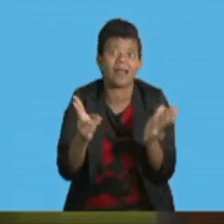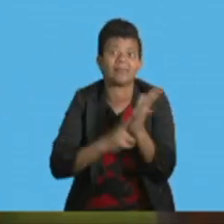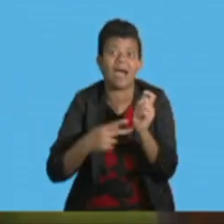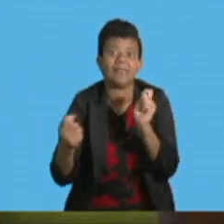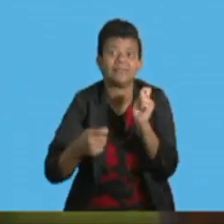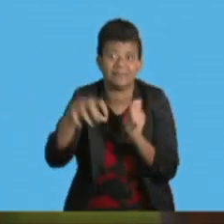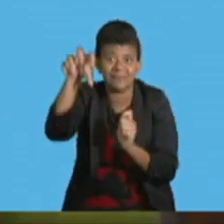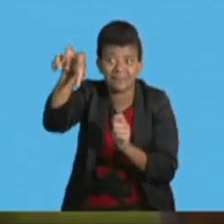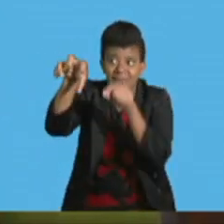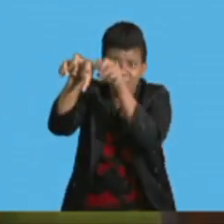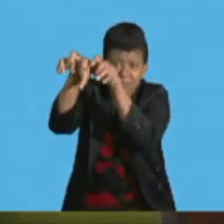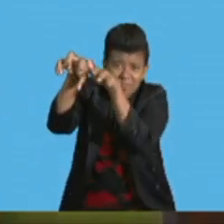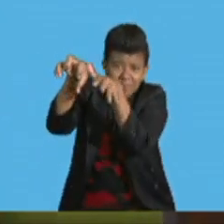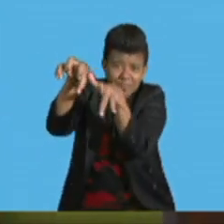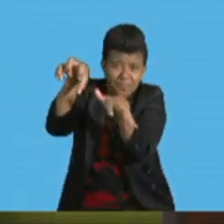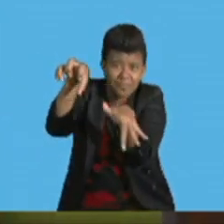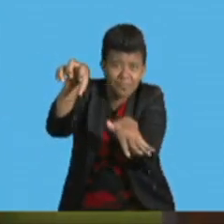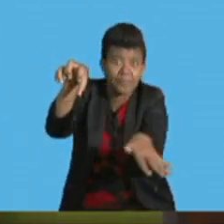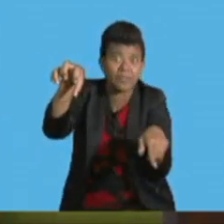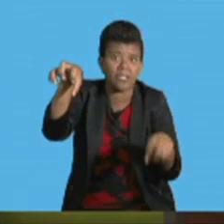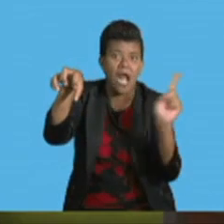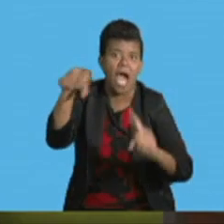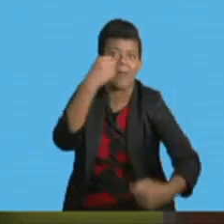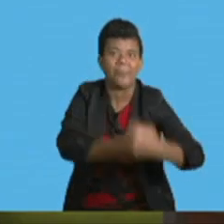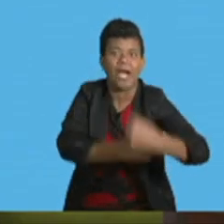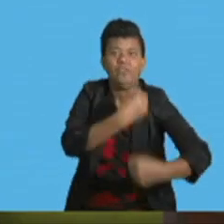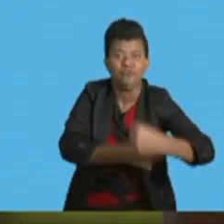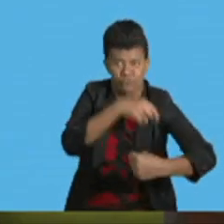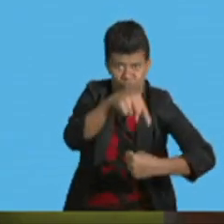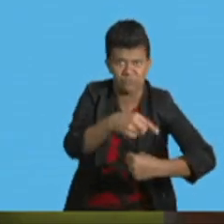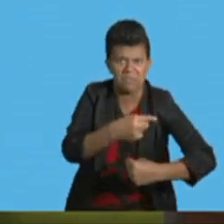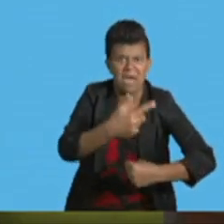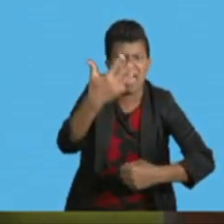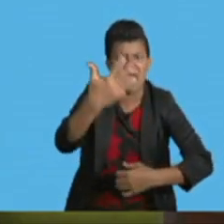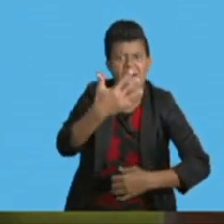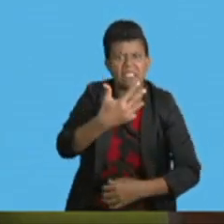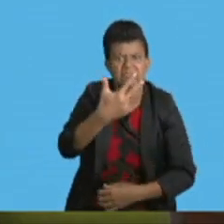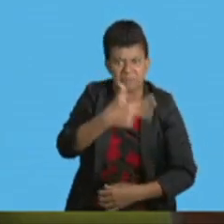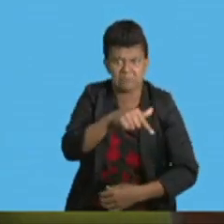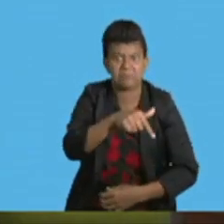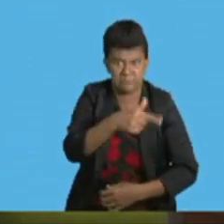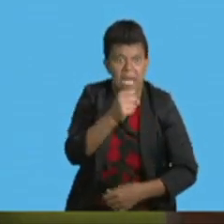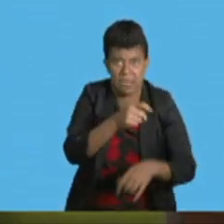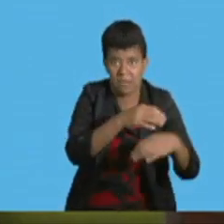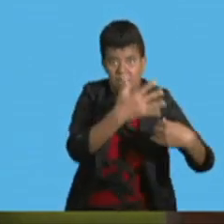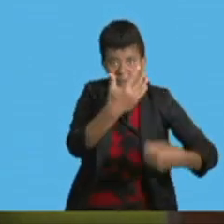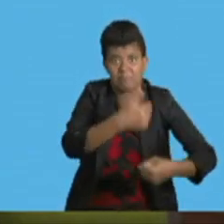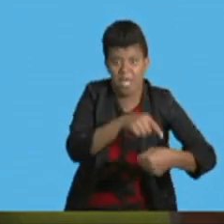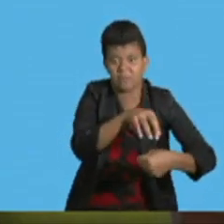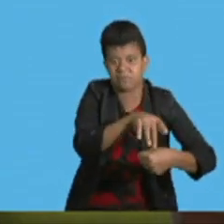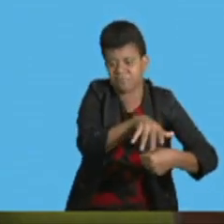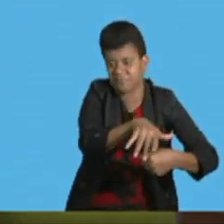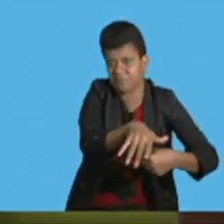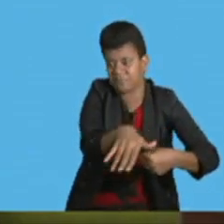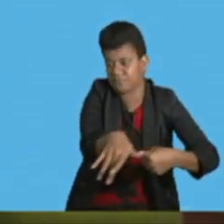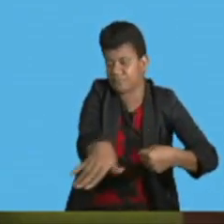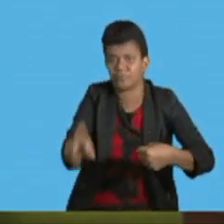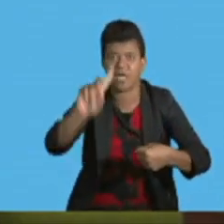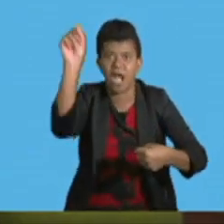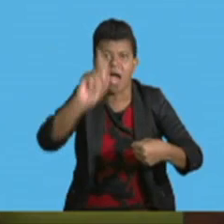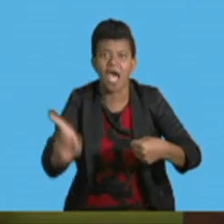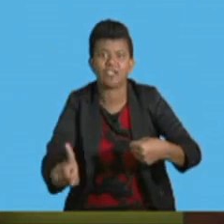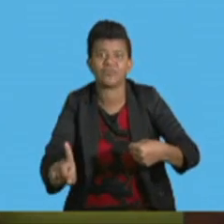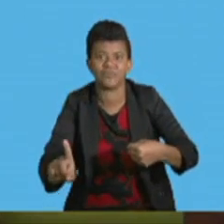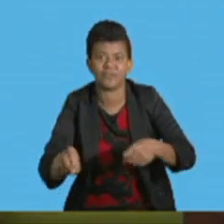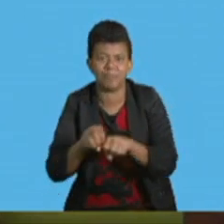total electricity installed capacity of 18 megawatts. The Monosavu hydroelectric scheme with the Wainikasoa power station